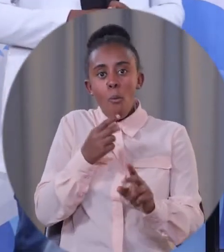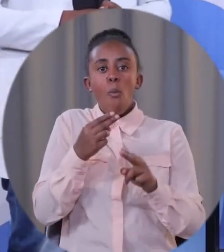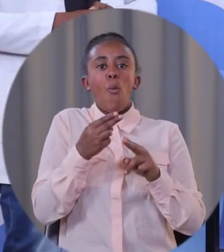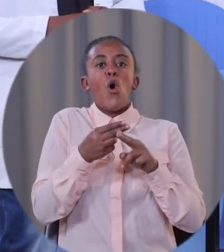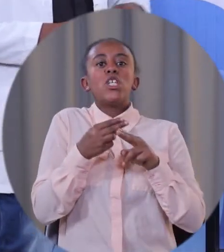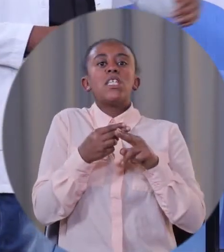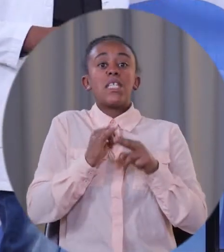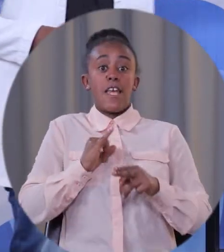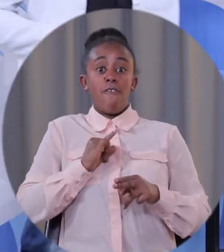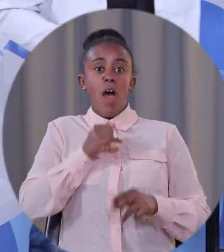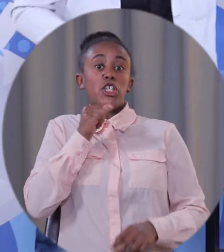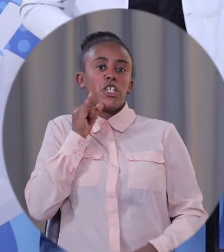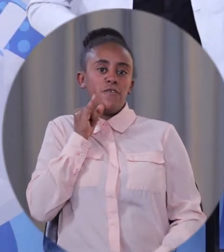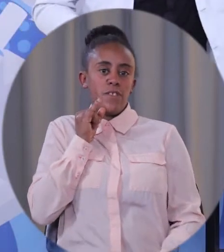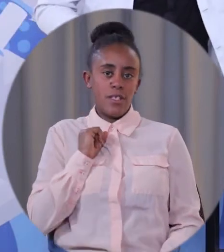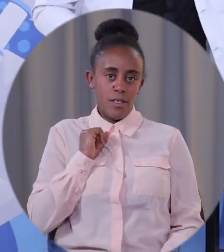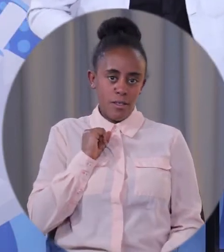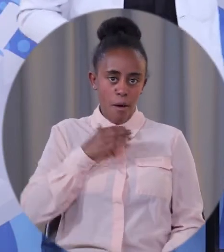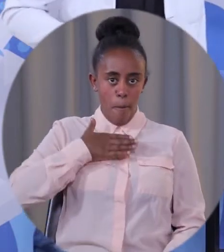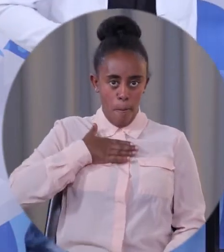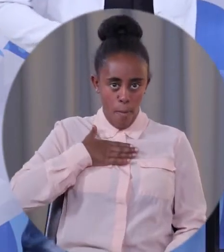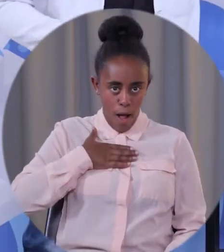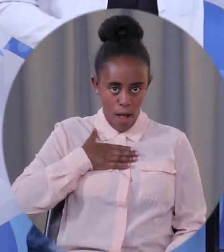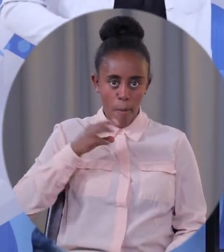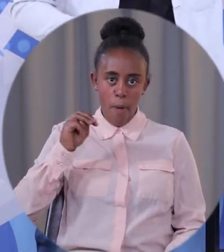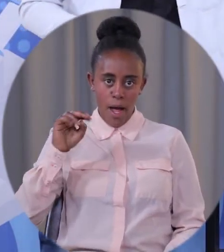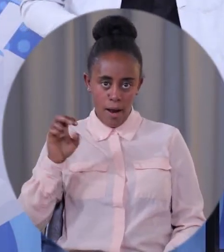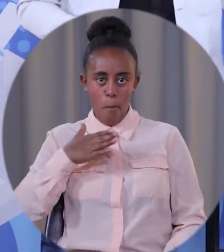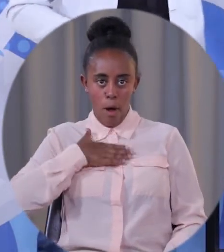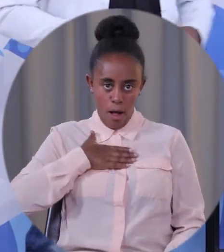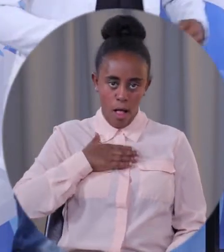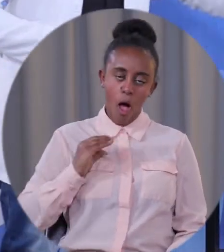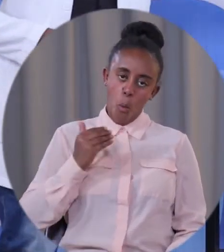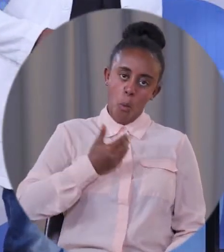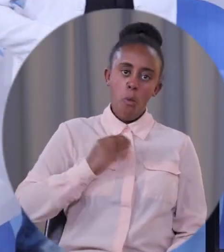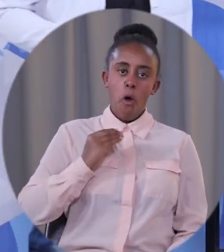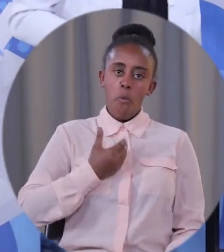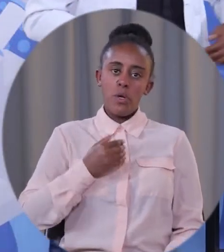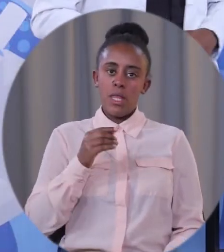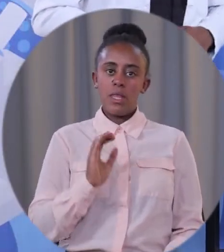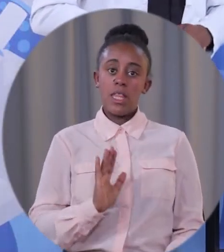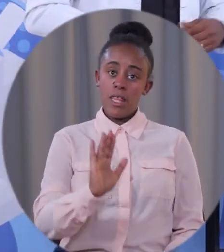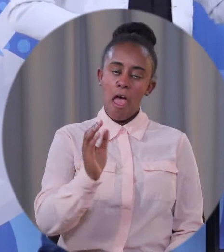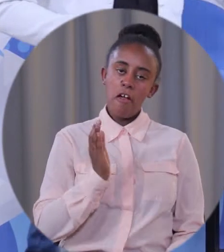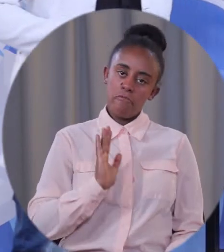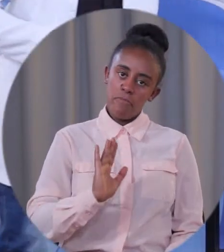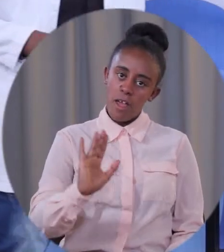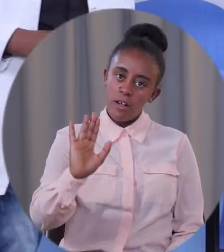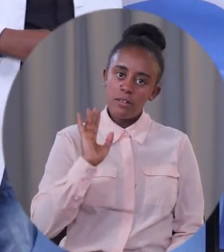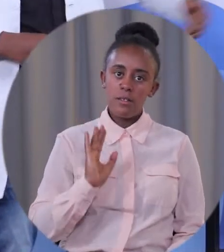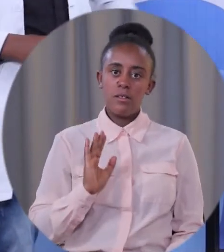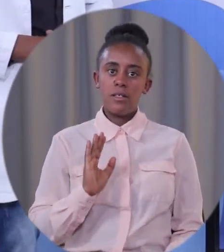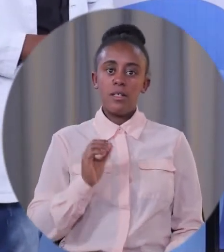adjective. So, my become mine, our become ours, their become theirs,